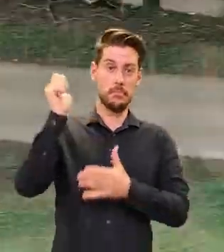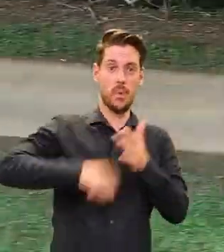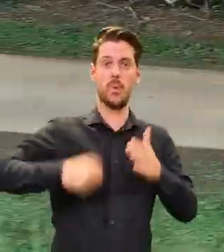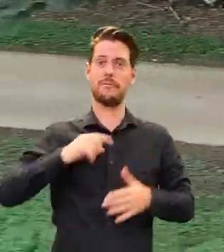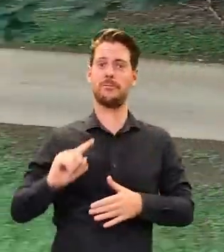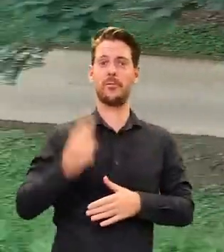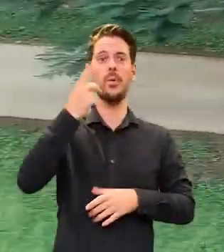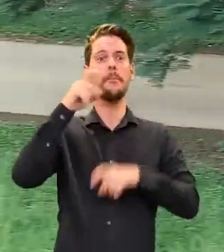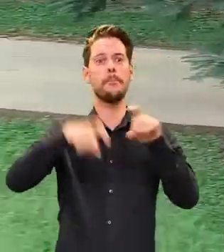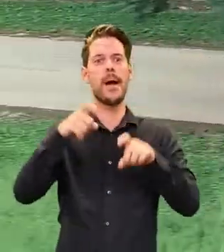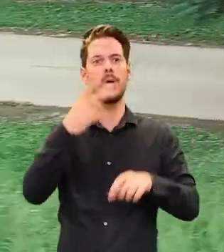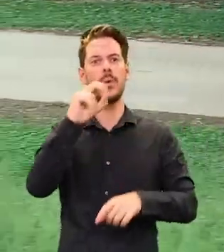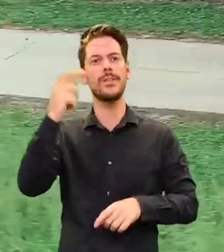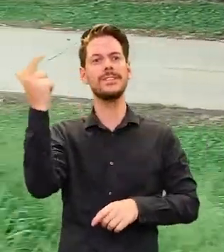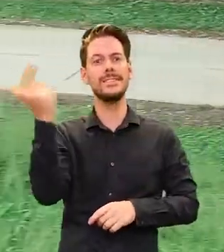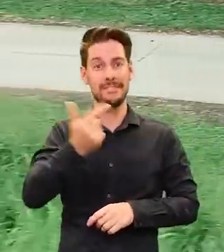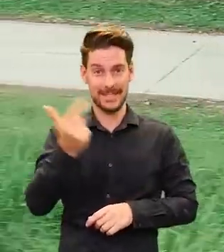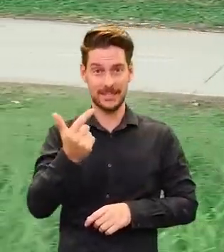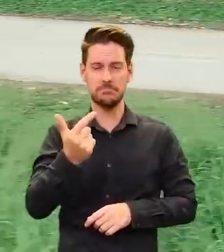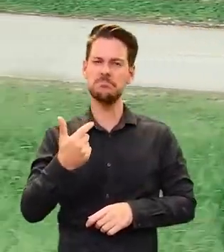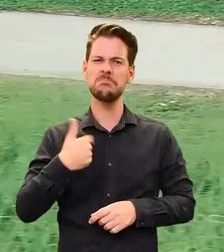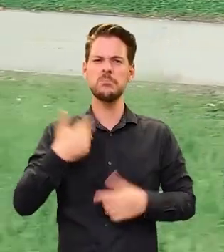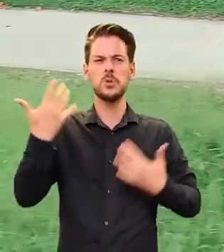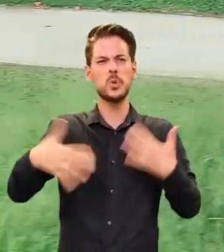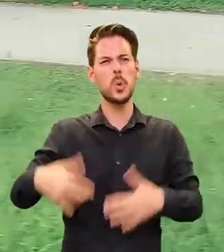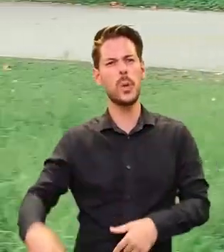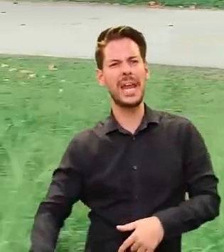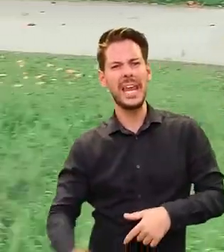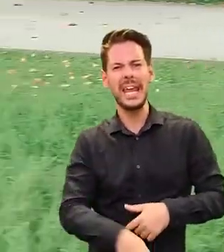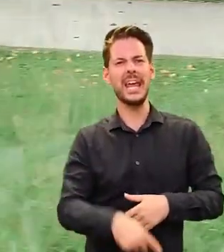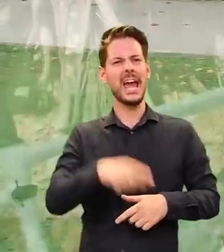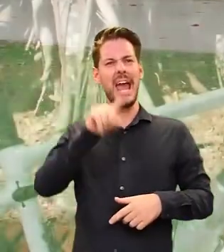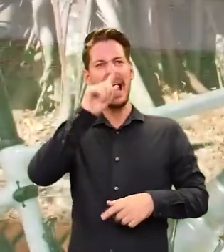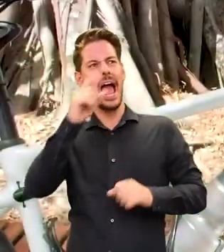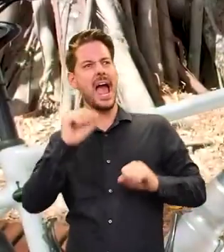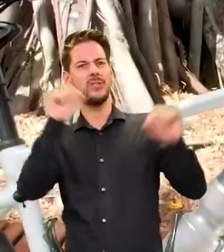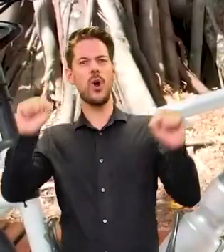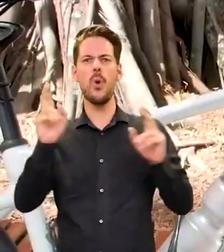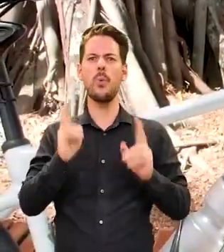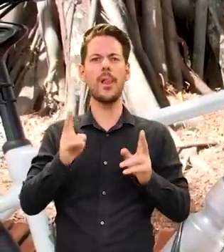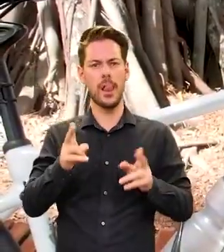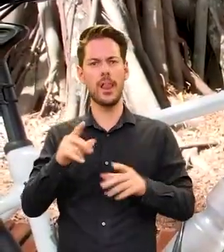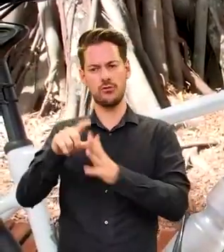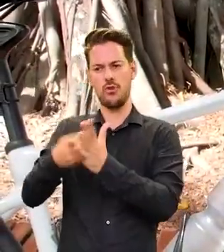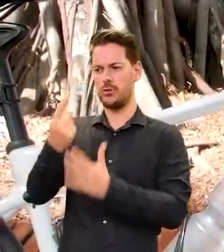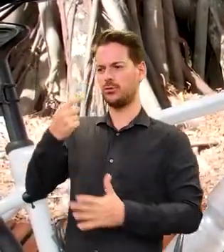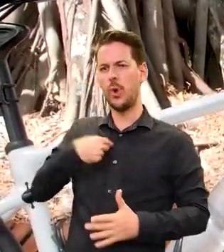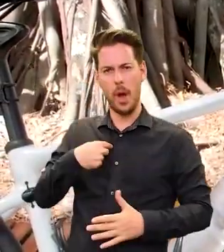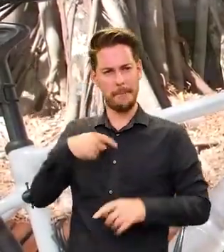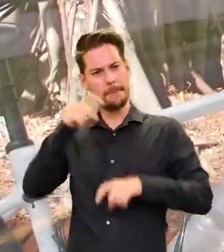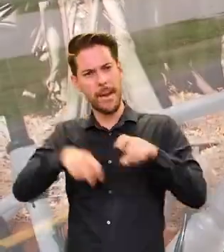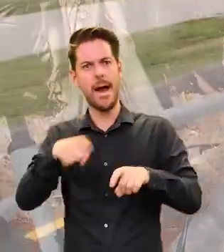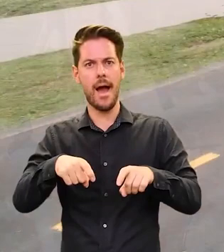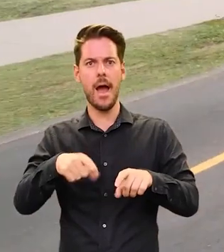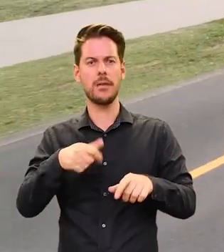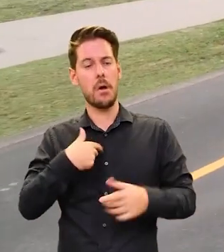I bought my first bike in 2017 because I have sore knees and I can't exercise like I want to, so the doctor said get on a bike